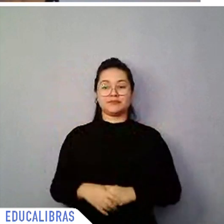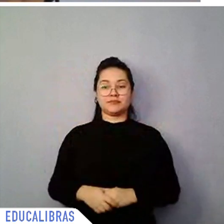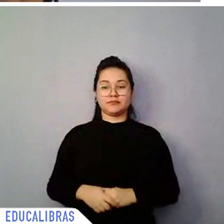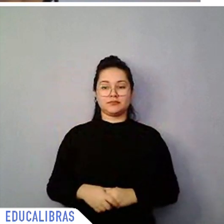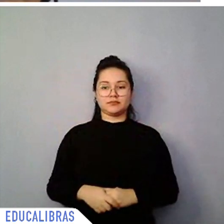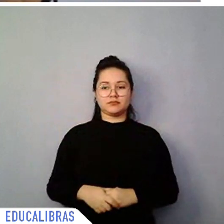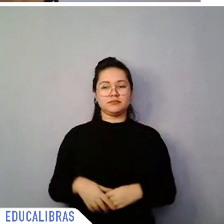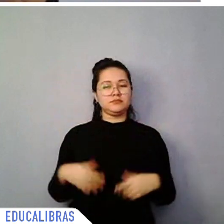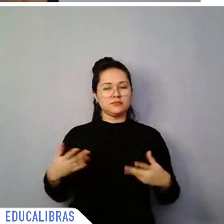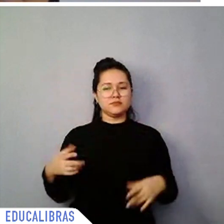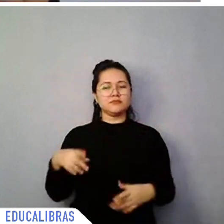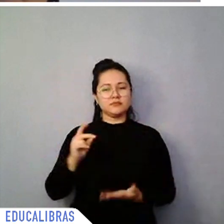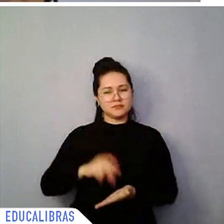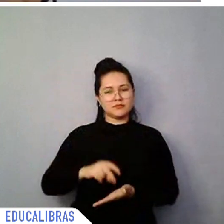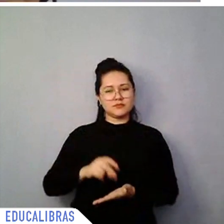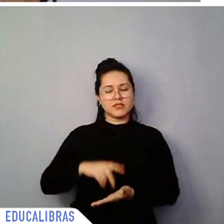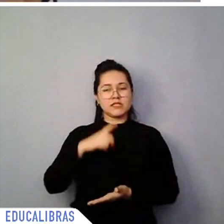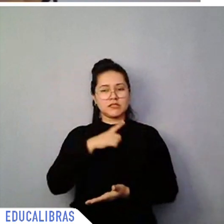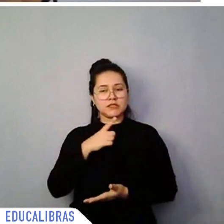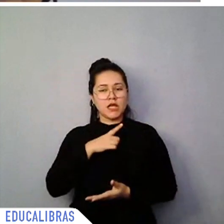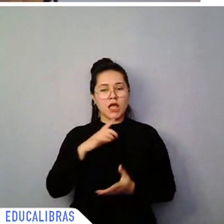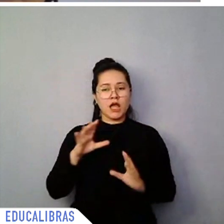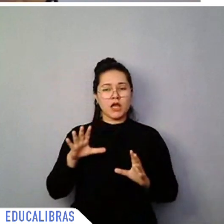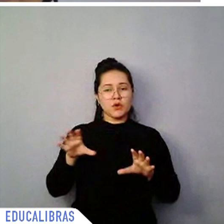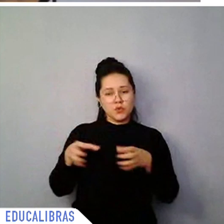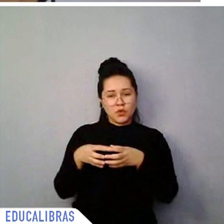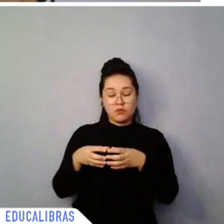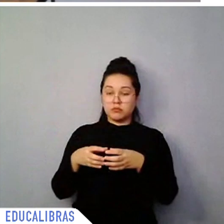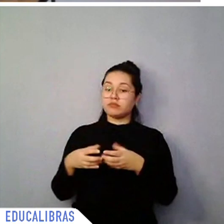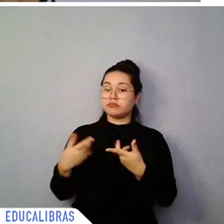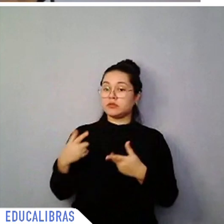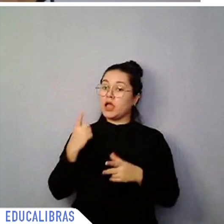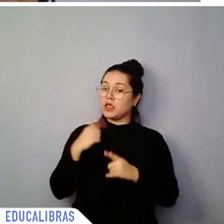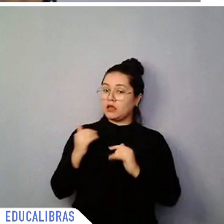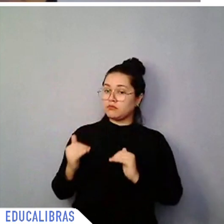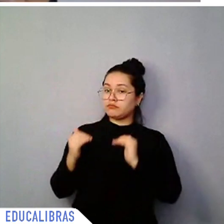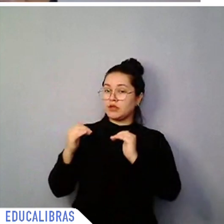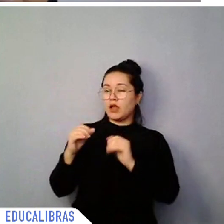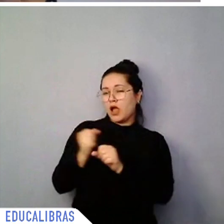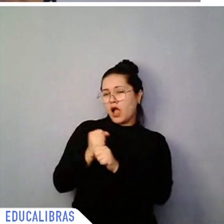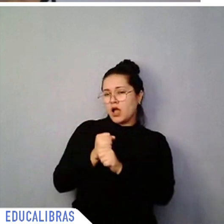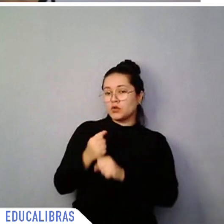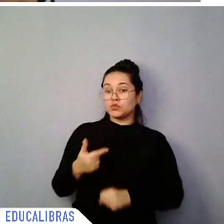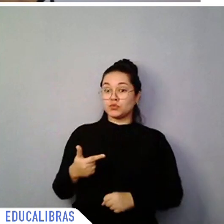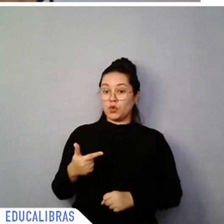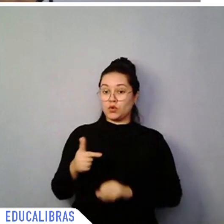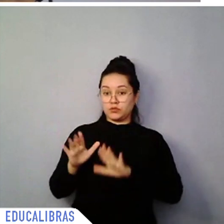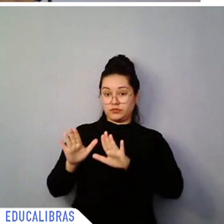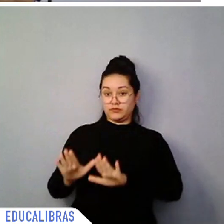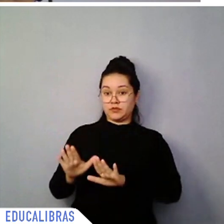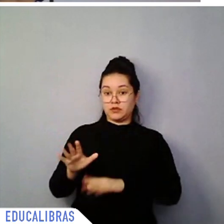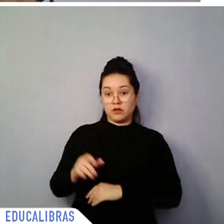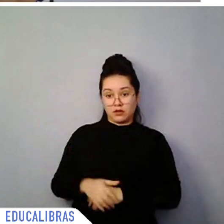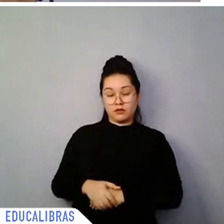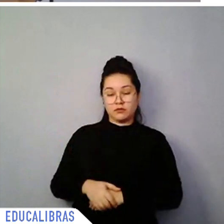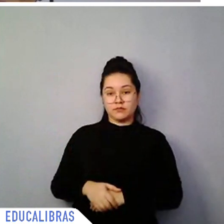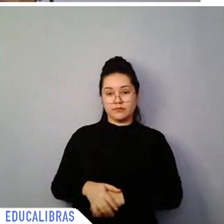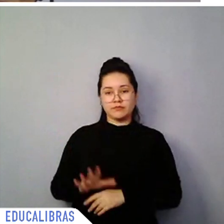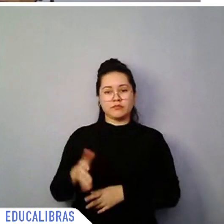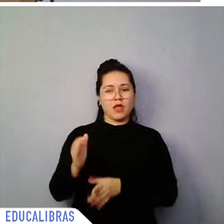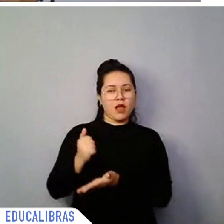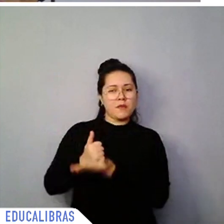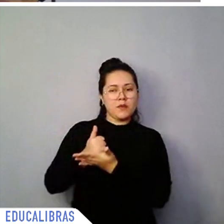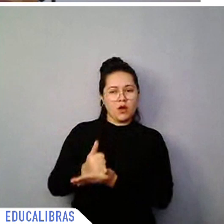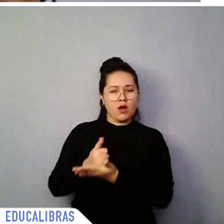this. I saw this, we have these groups, people who are elected and stay